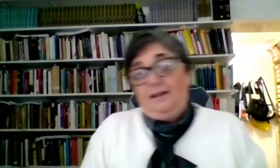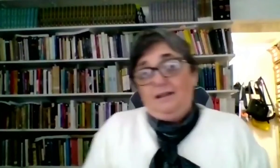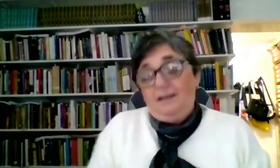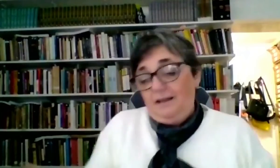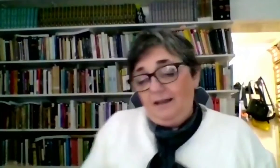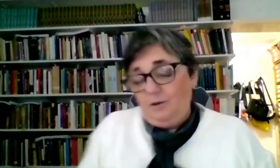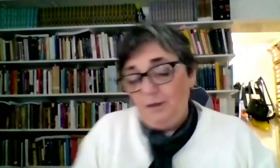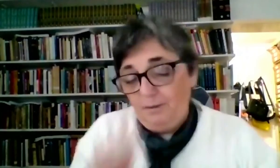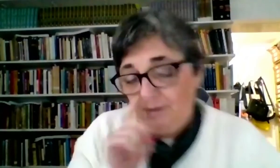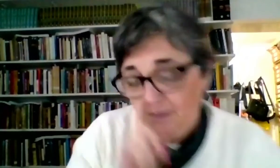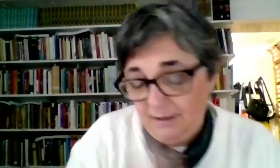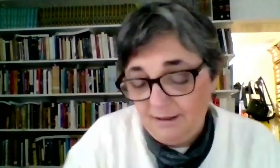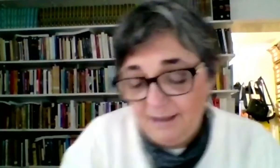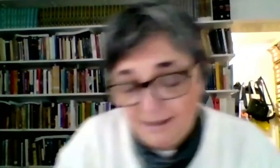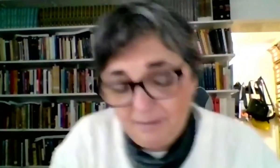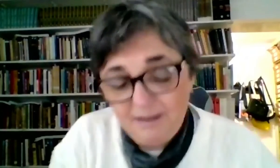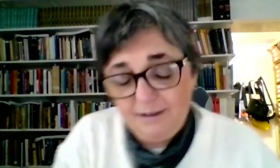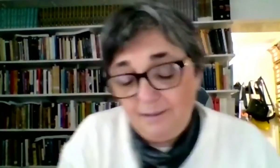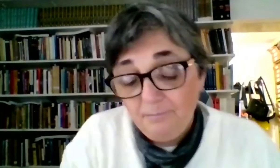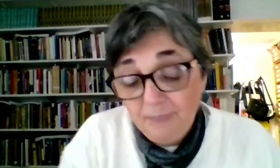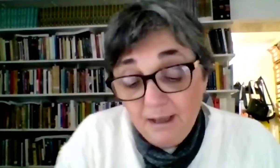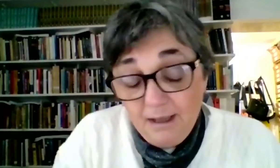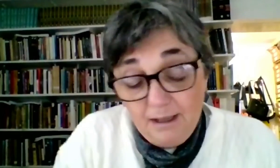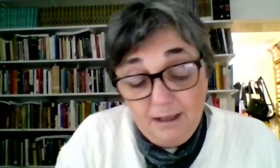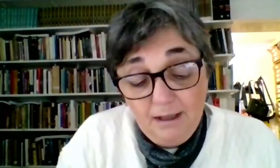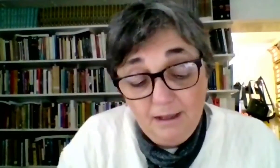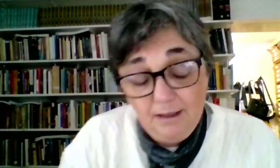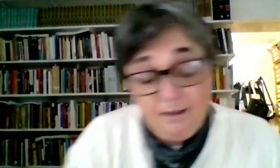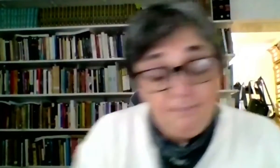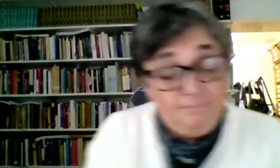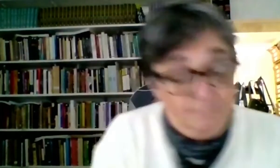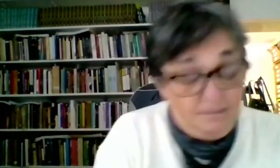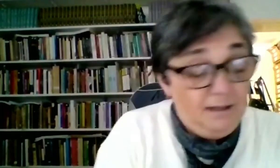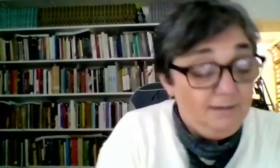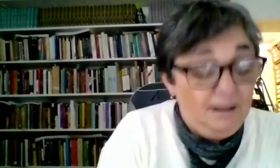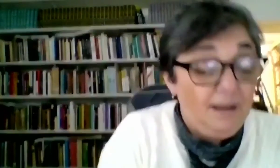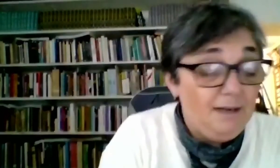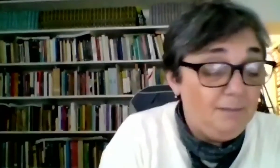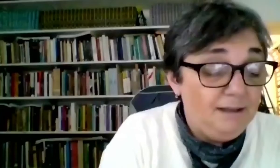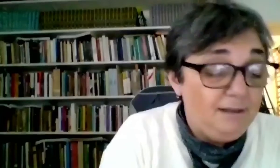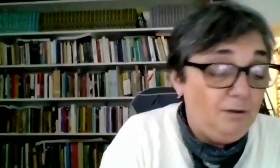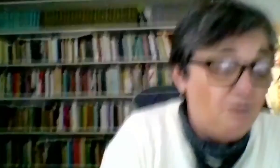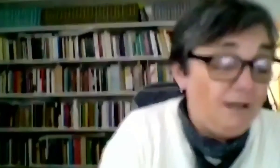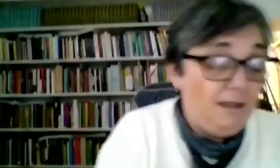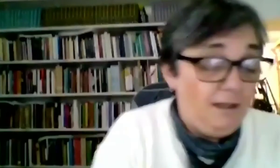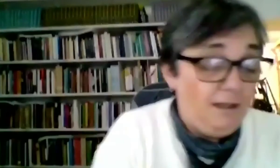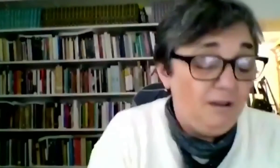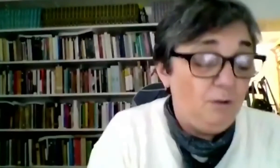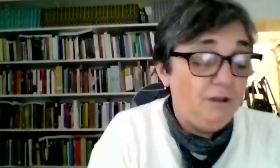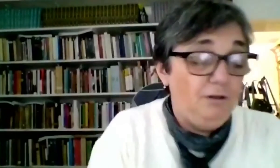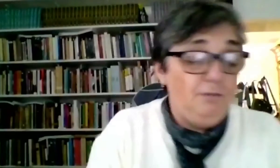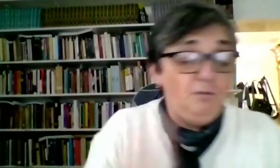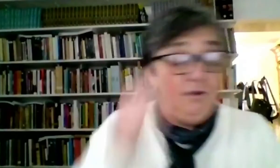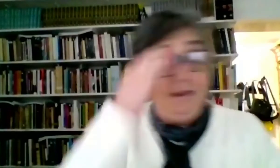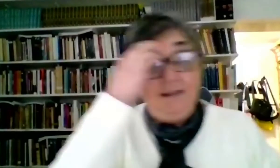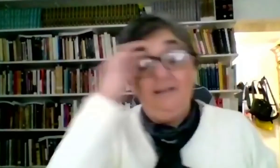which on a side note, I can just give you the website to this magazine so you can have it looked at. This is